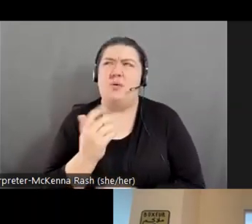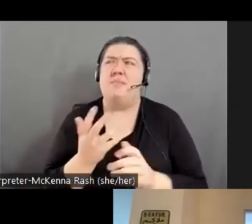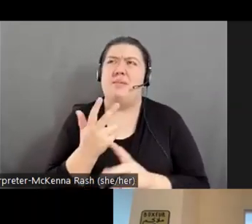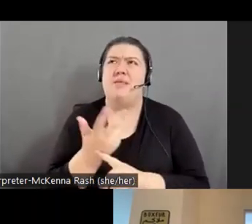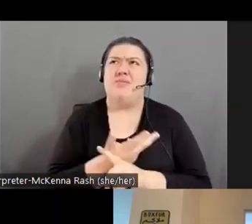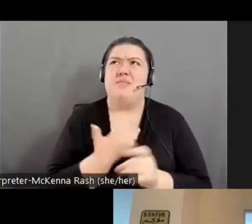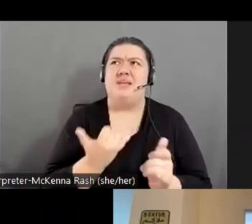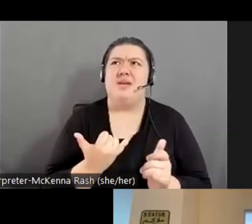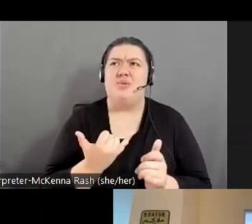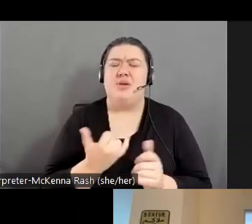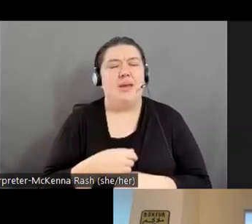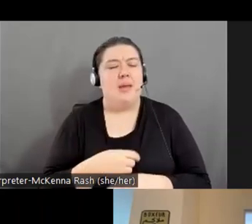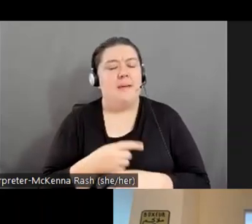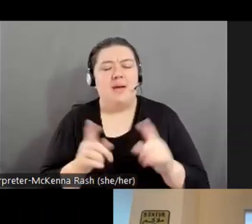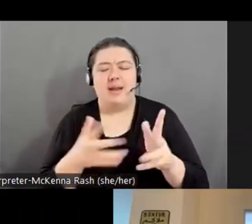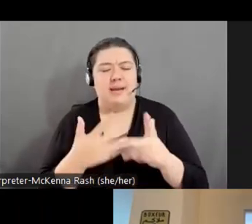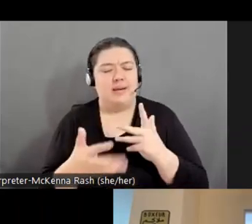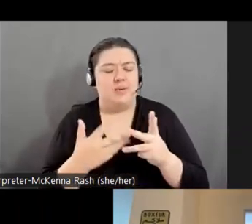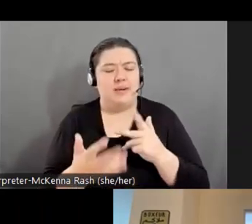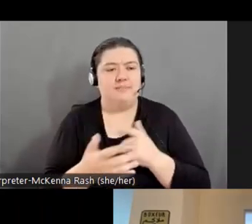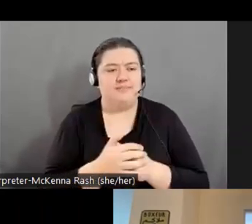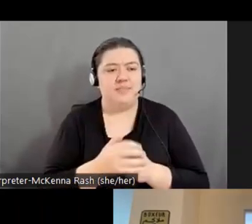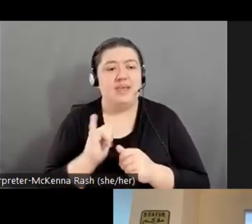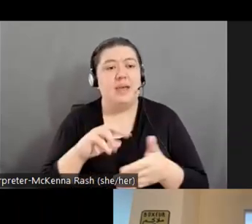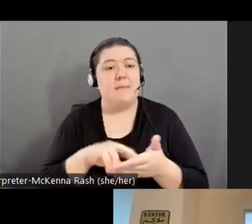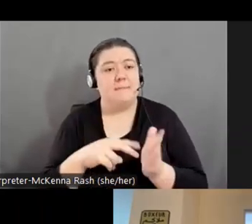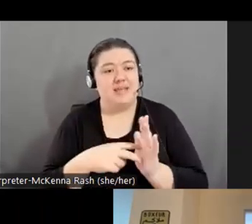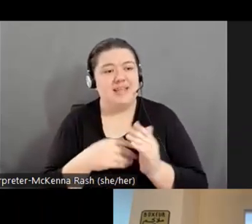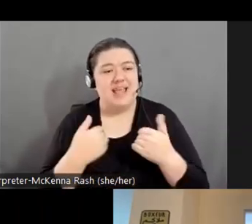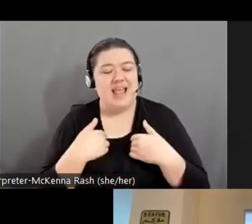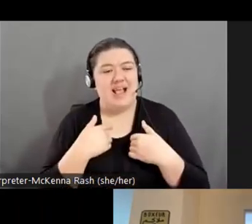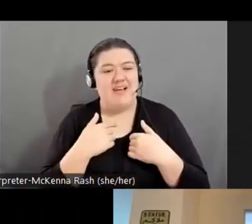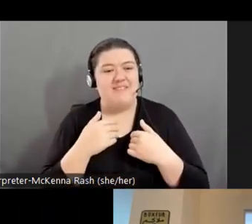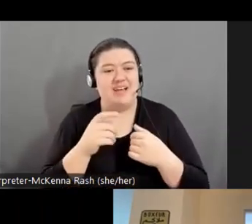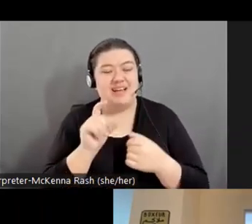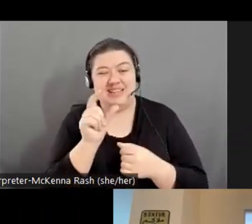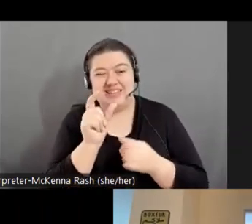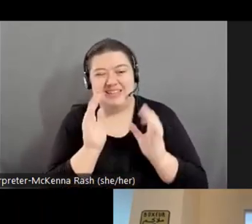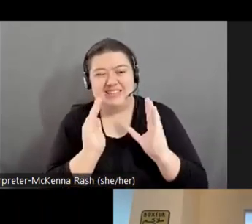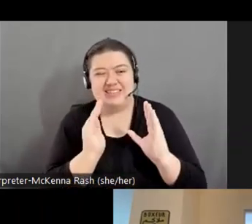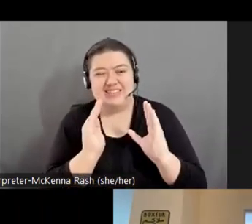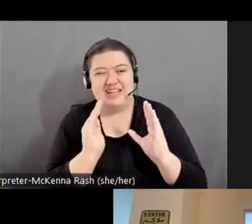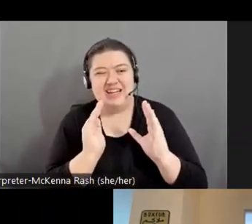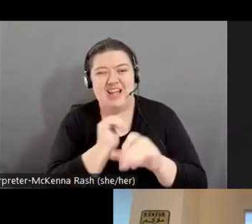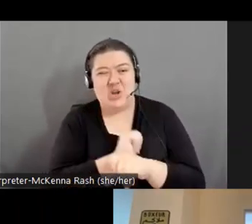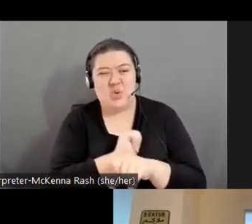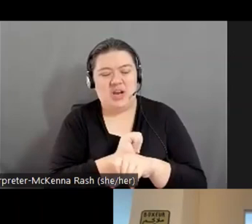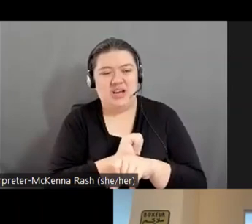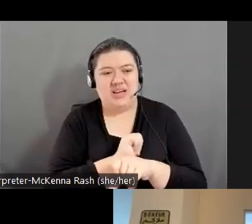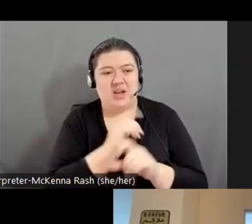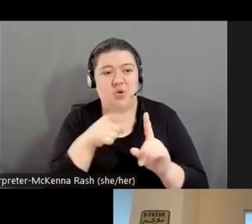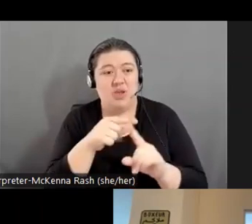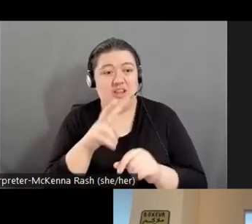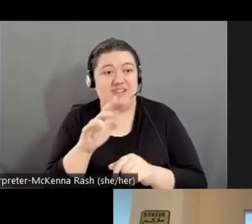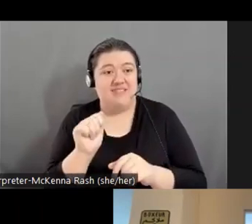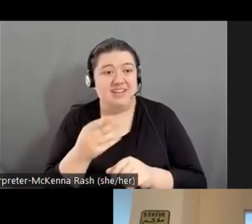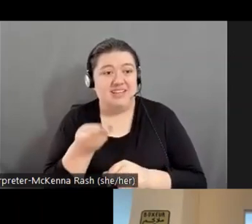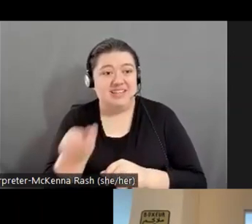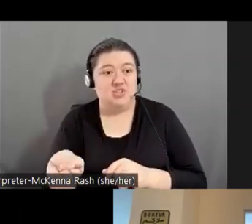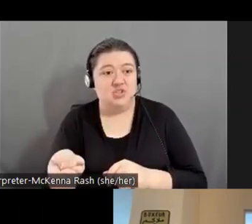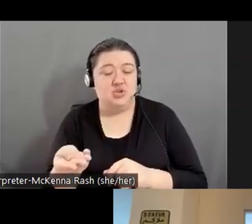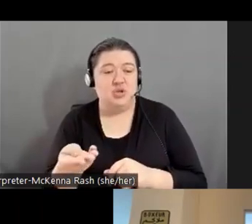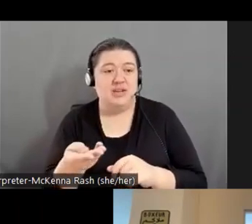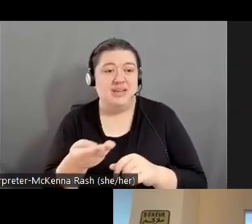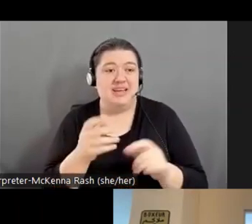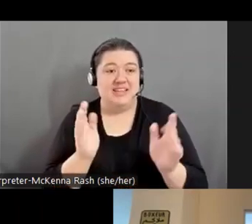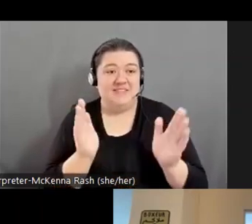at this point, but at any rate, so that means they've got a little window in which to work. When their visa is issued, it's a narrow window, and